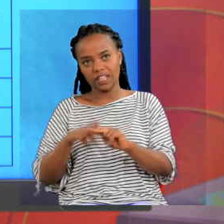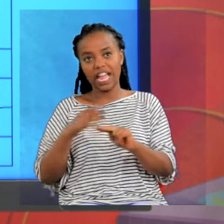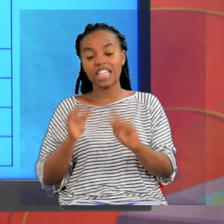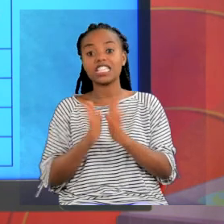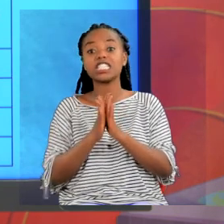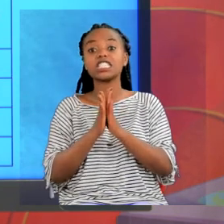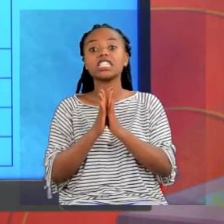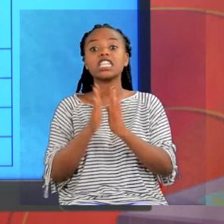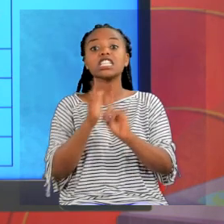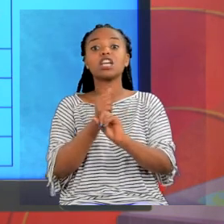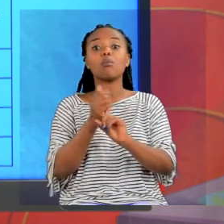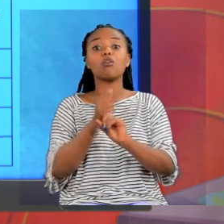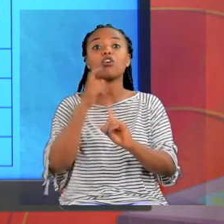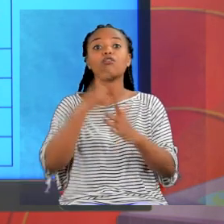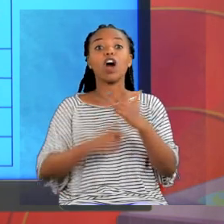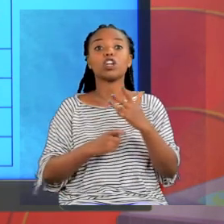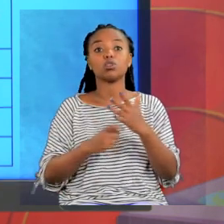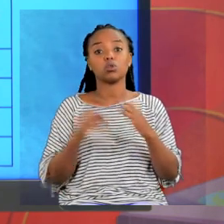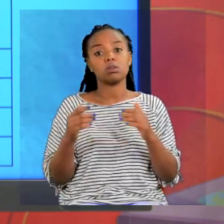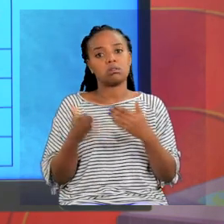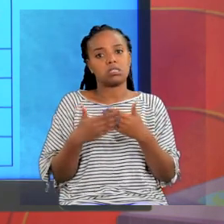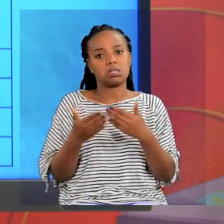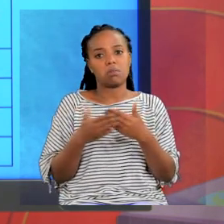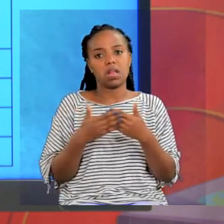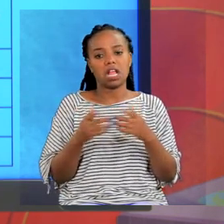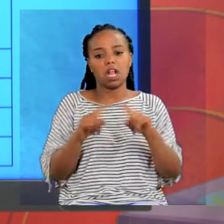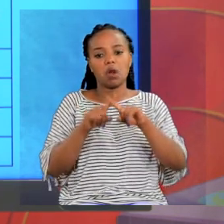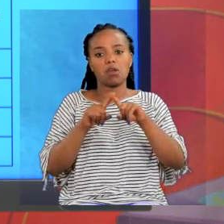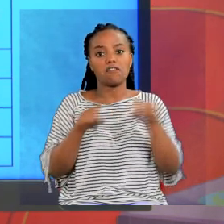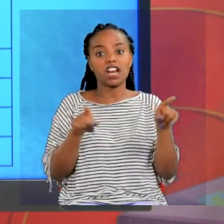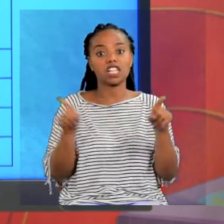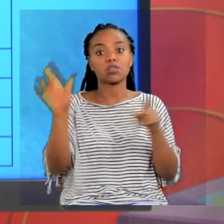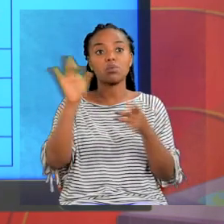the book value simply it is the difference between